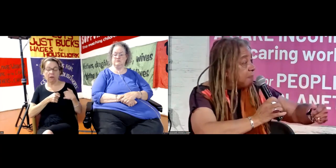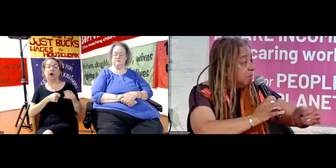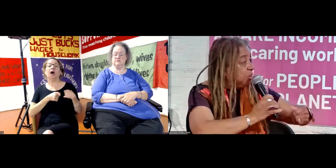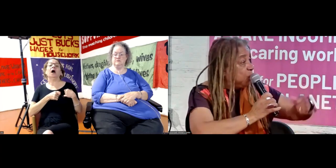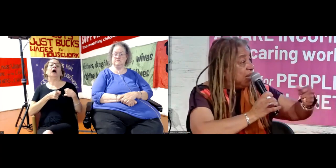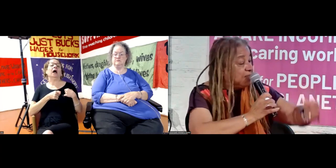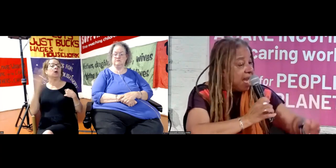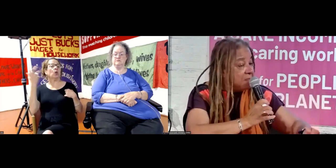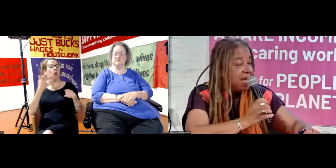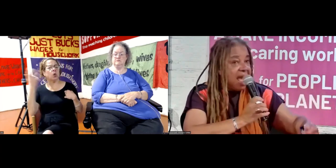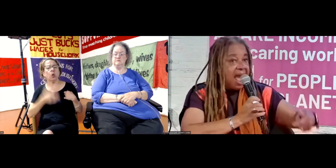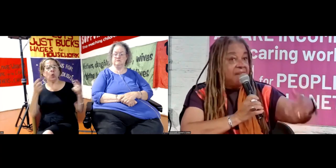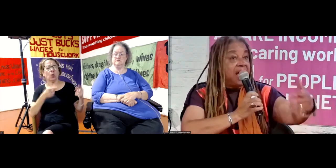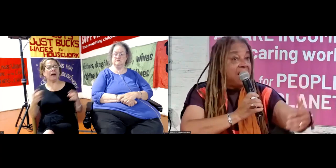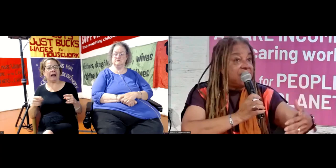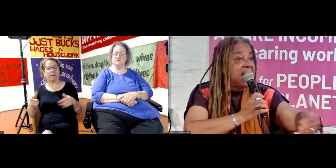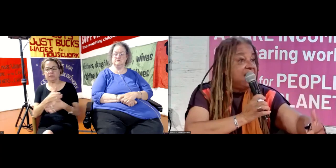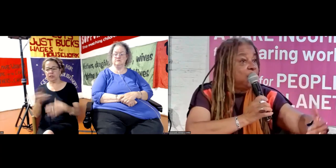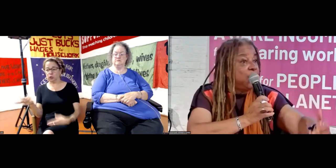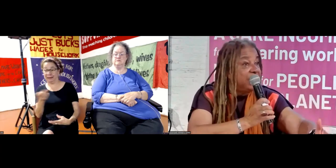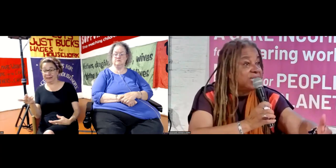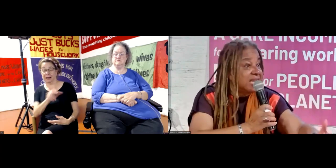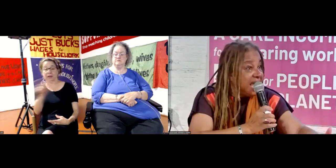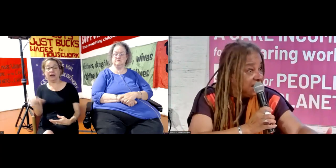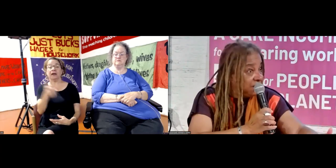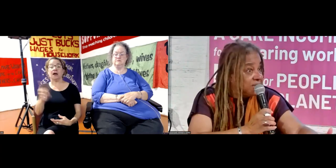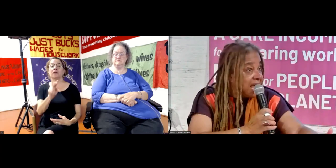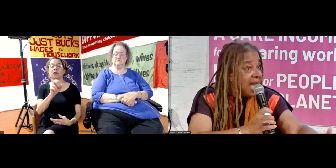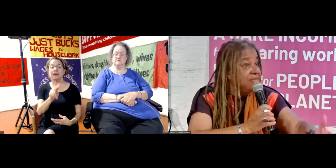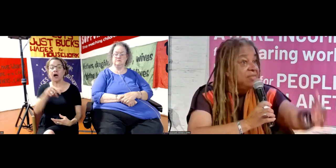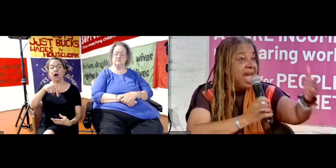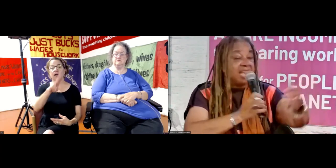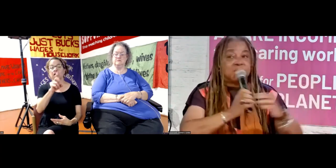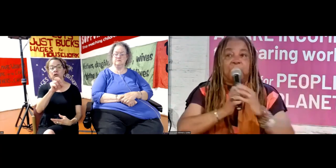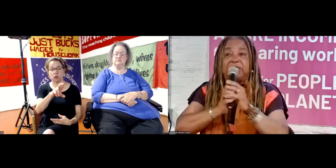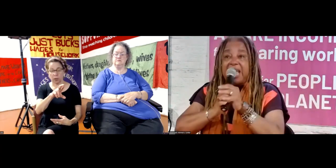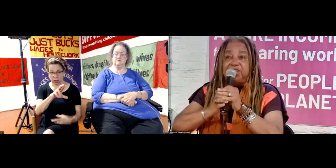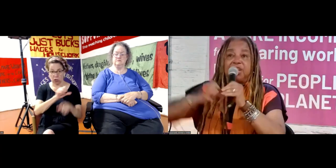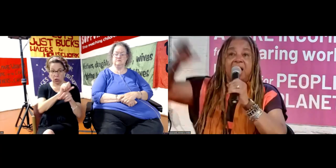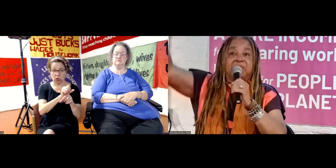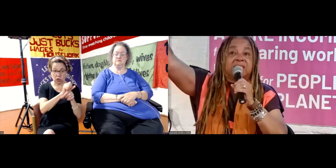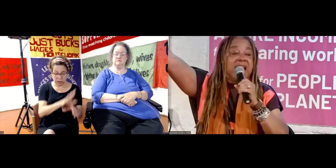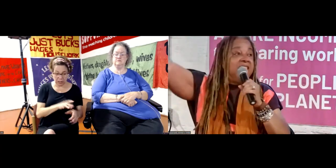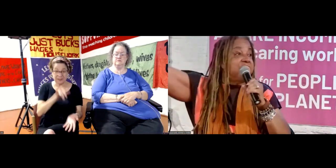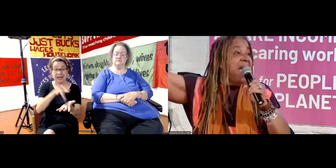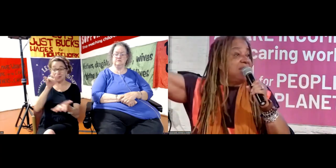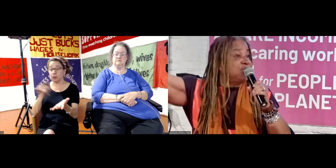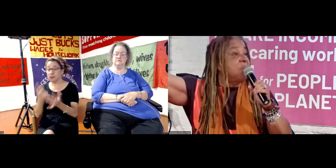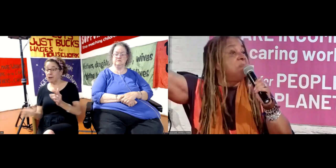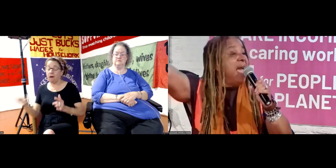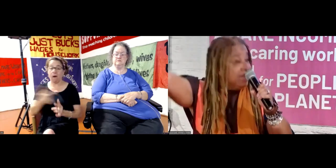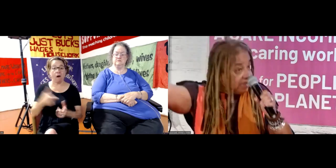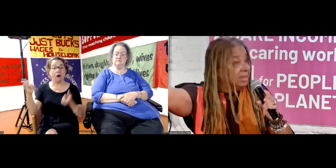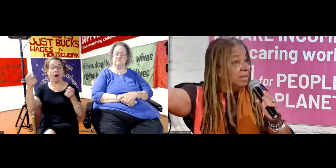then happened between them and the other non-queer slaves, and then the exploitation of the slave